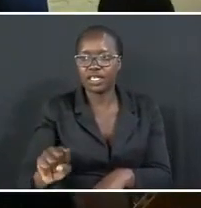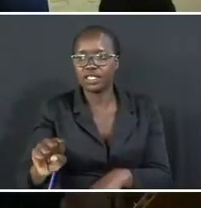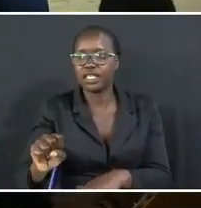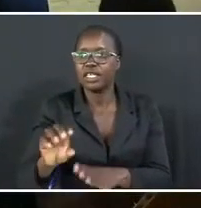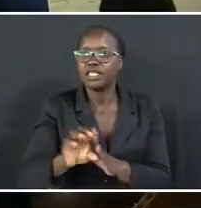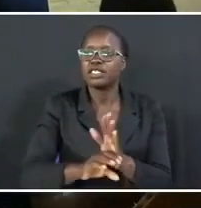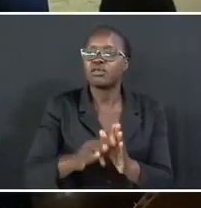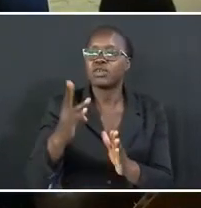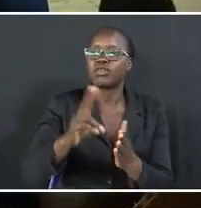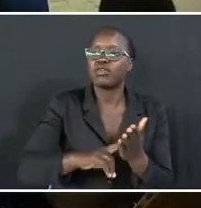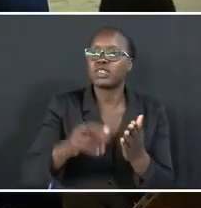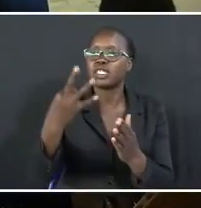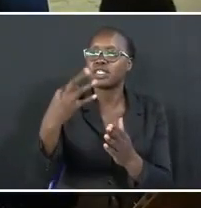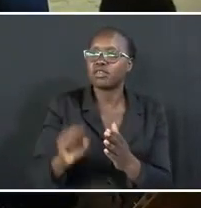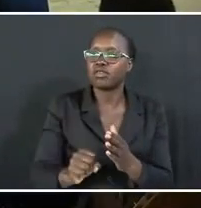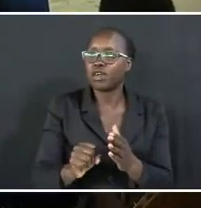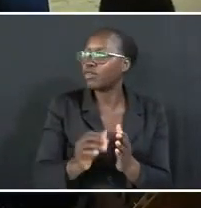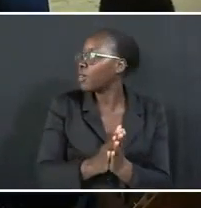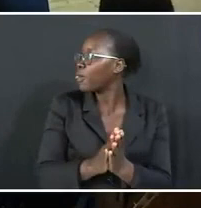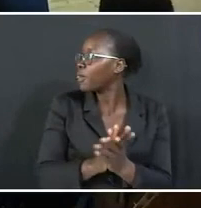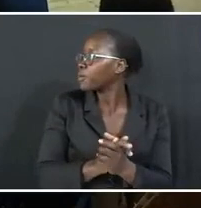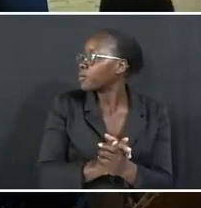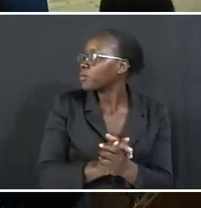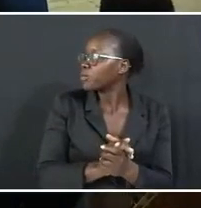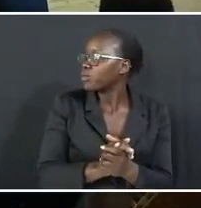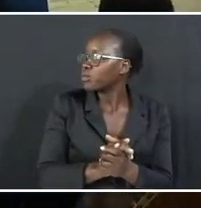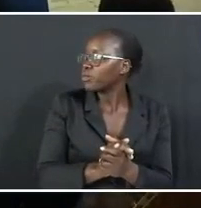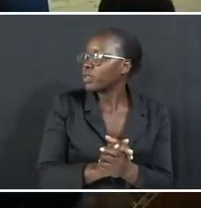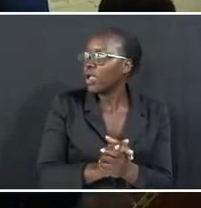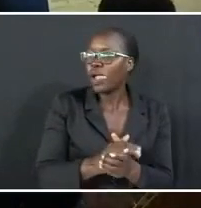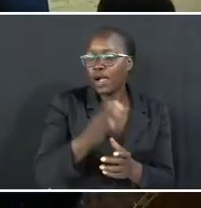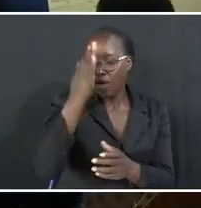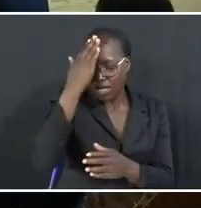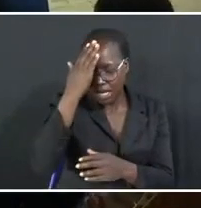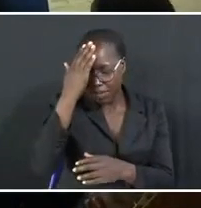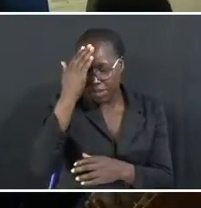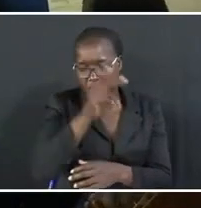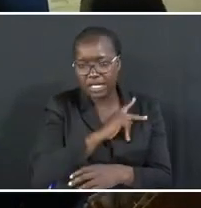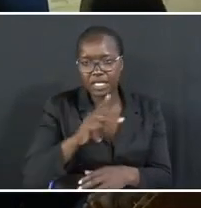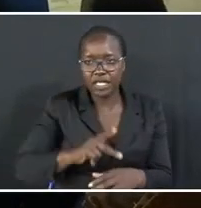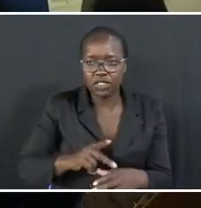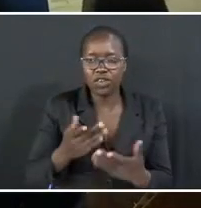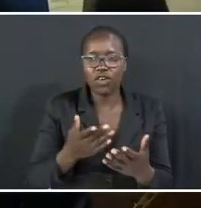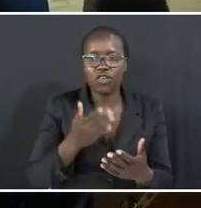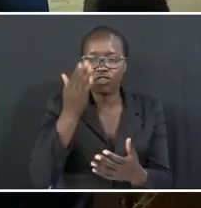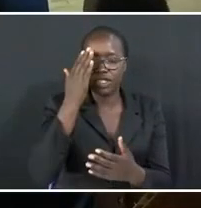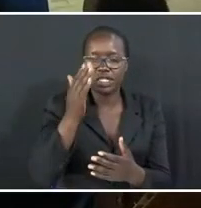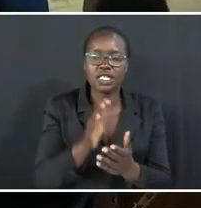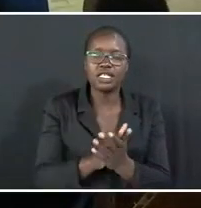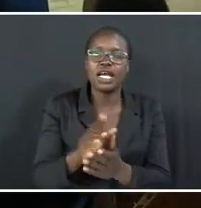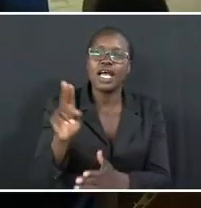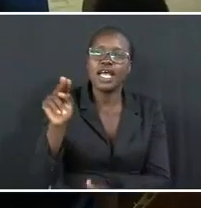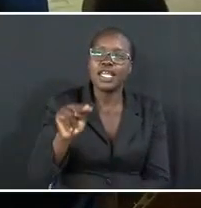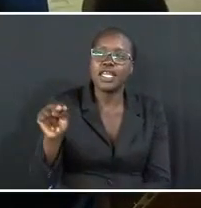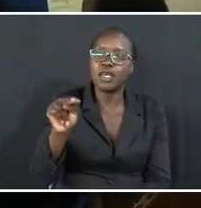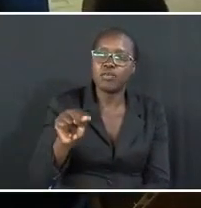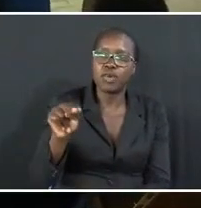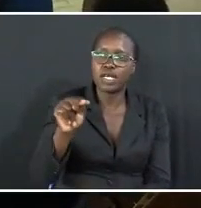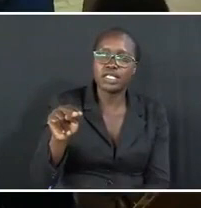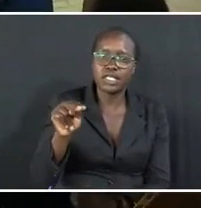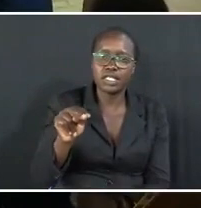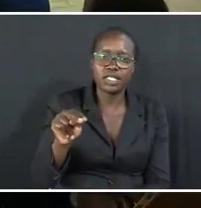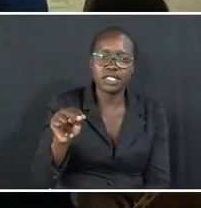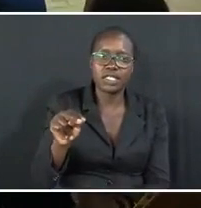verse 35 is when we see God humble the kings of Israel. That was King Nebuchadnezzar, who went to